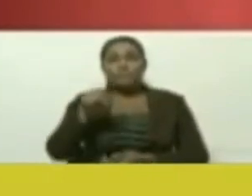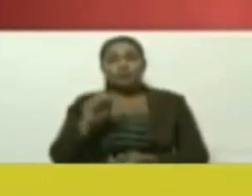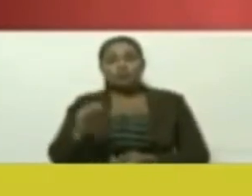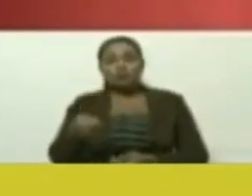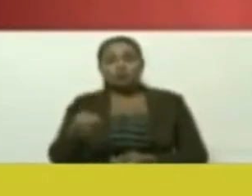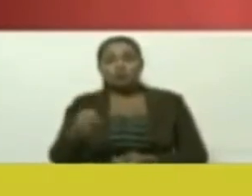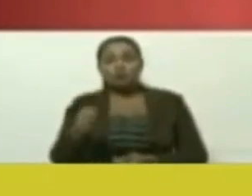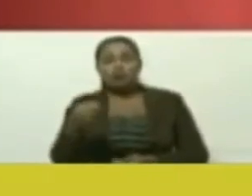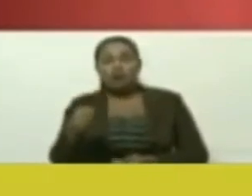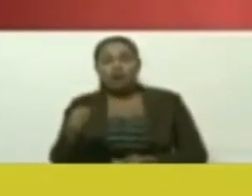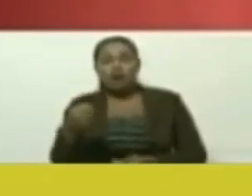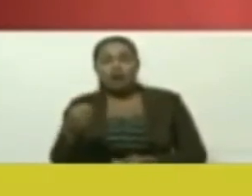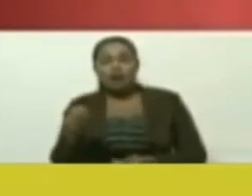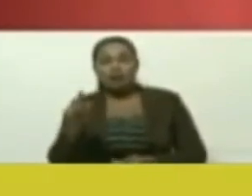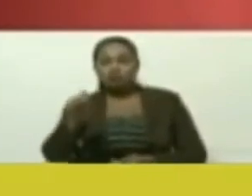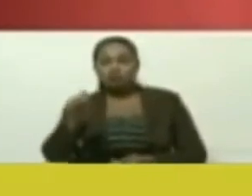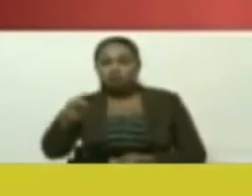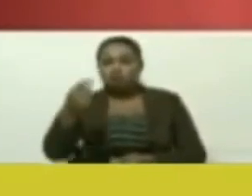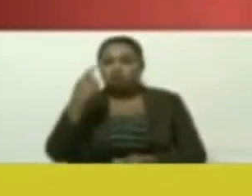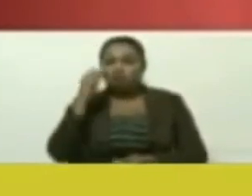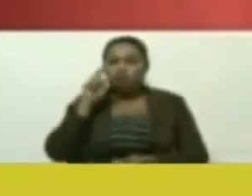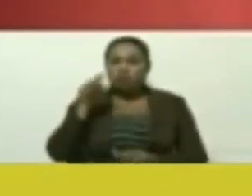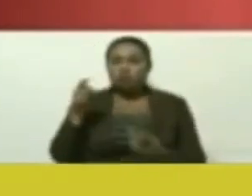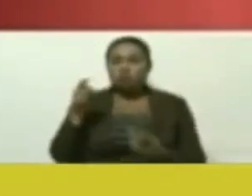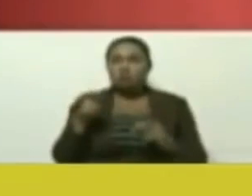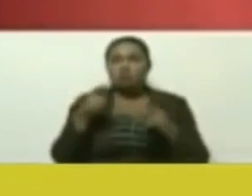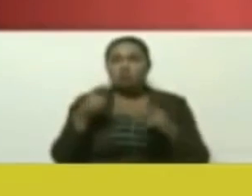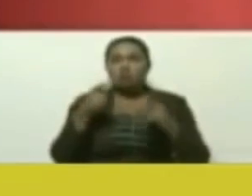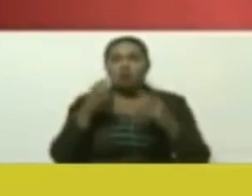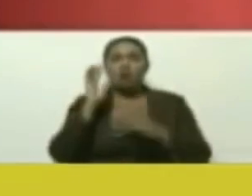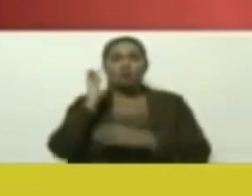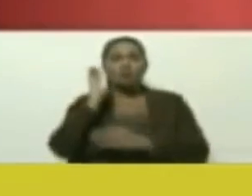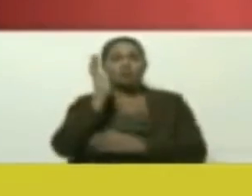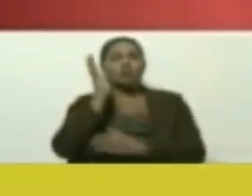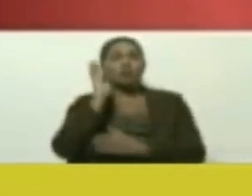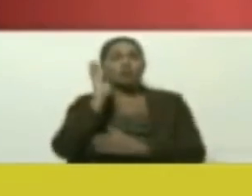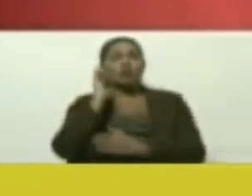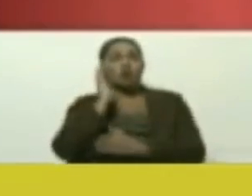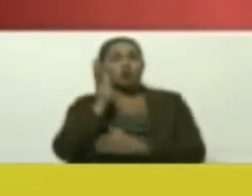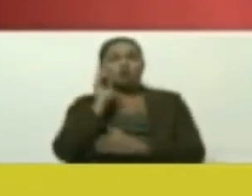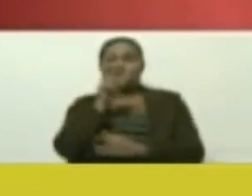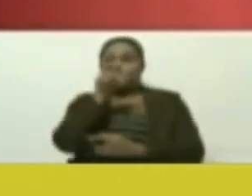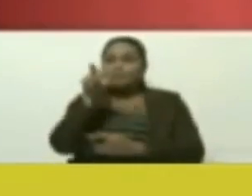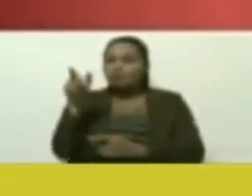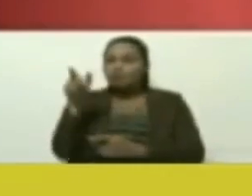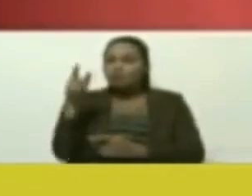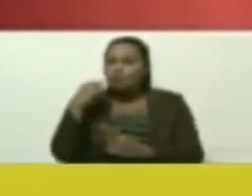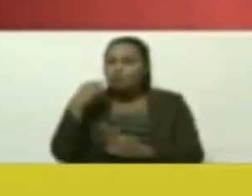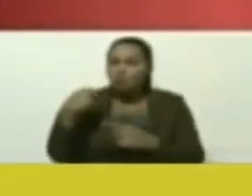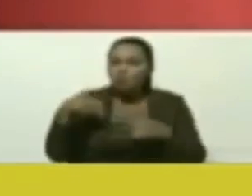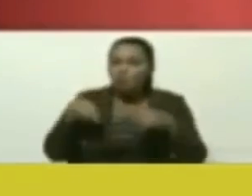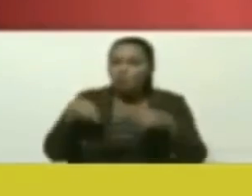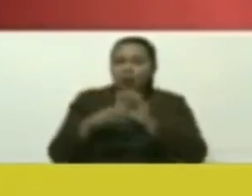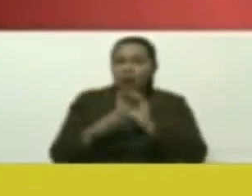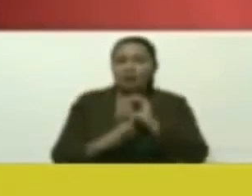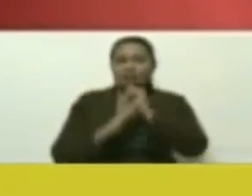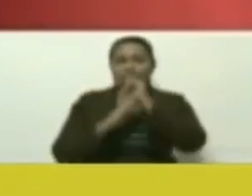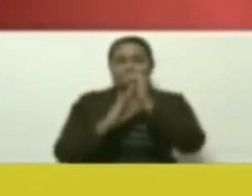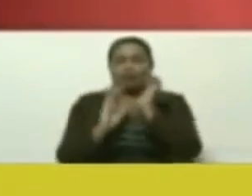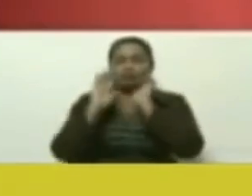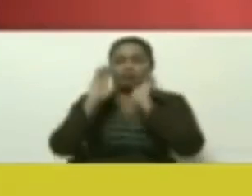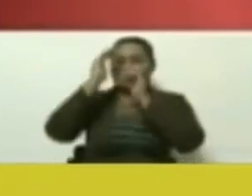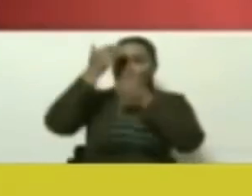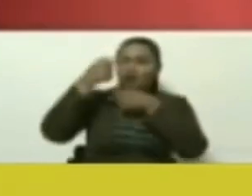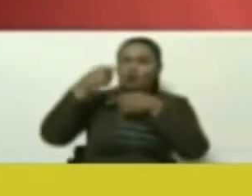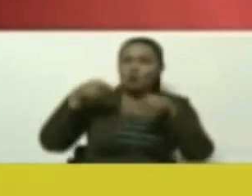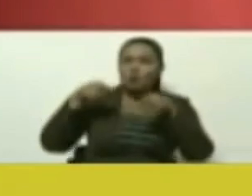And in the state media there, we can see these speeches from